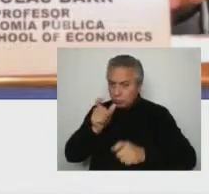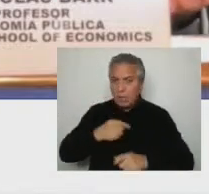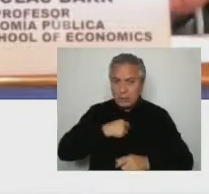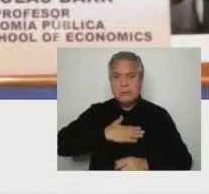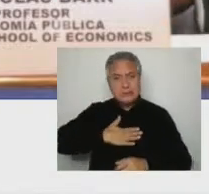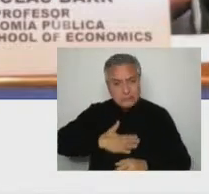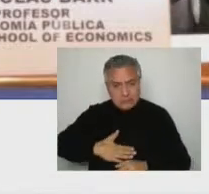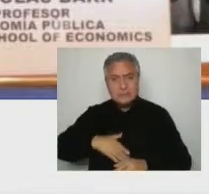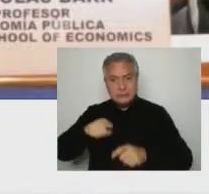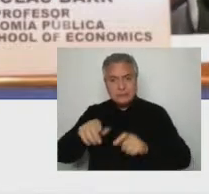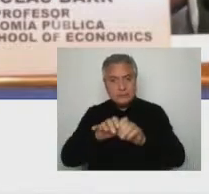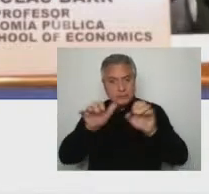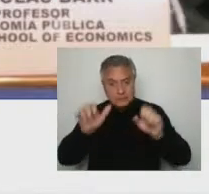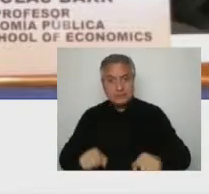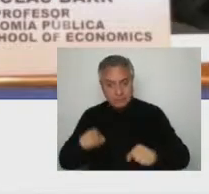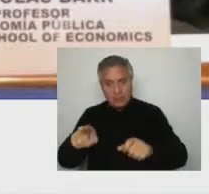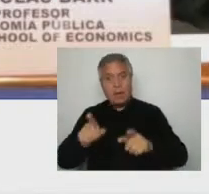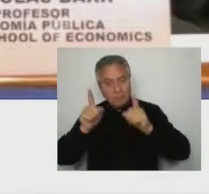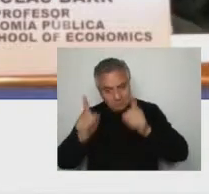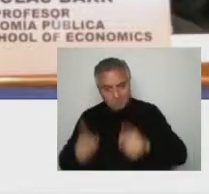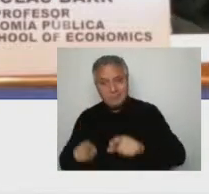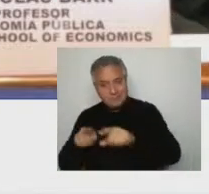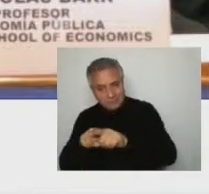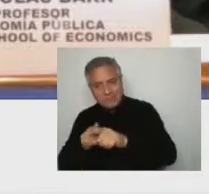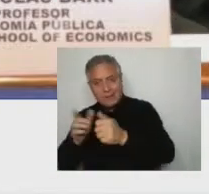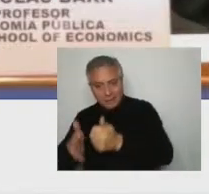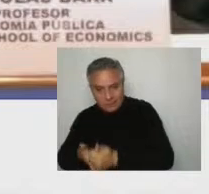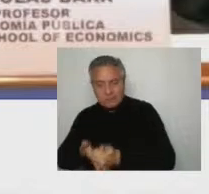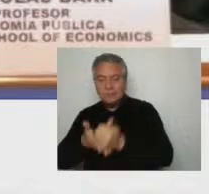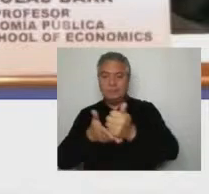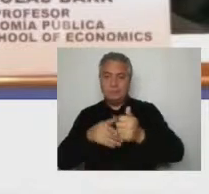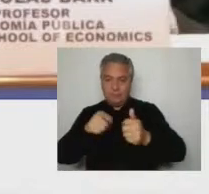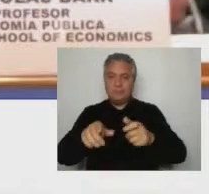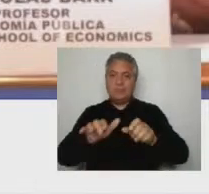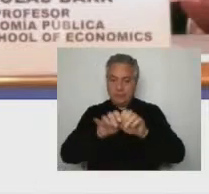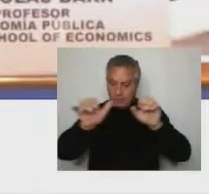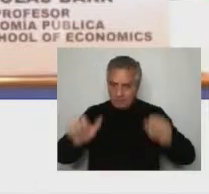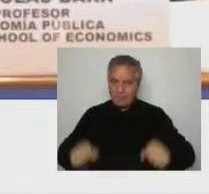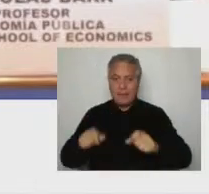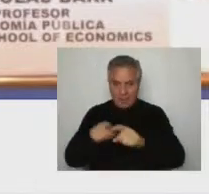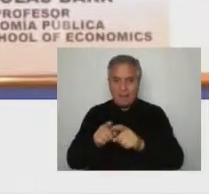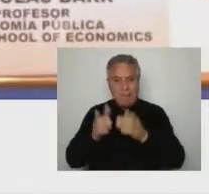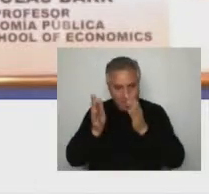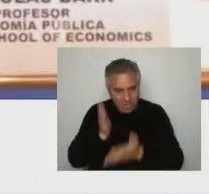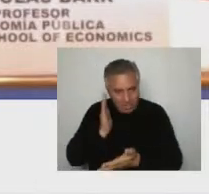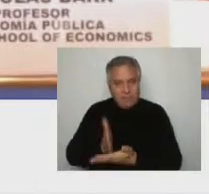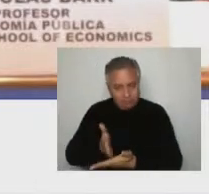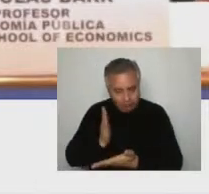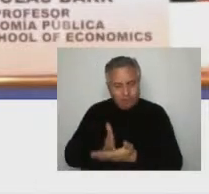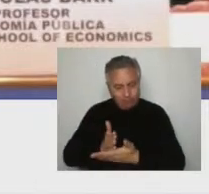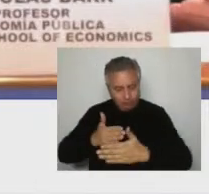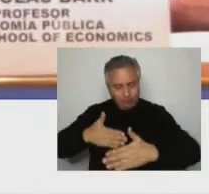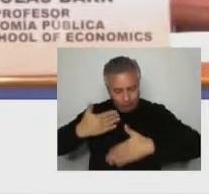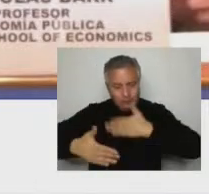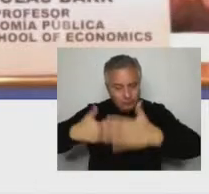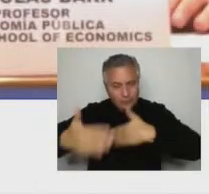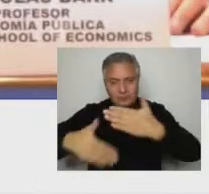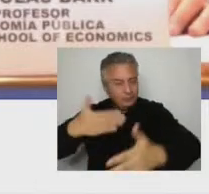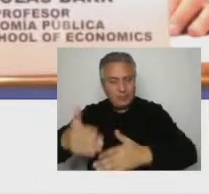so, but the system should work well also for a worker who makes no choice, which